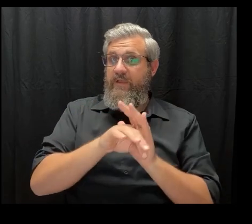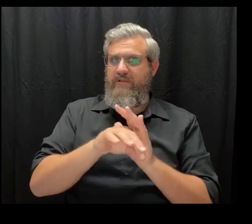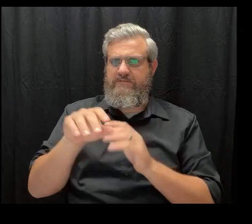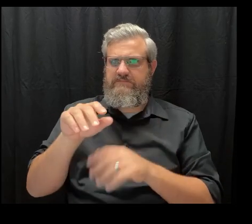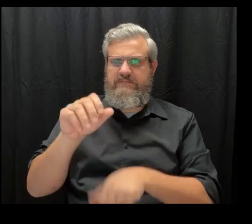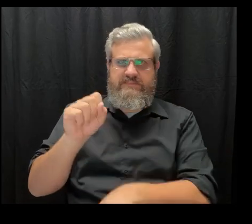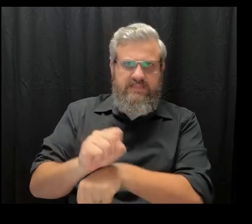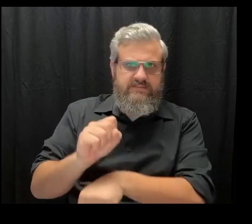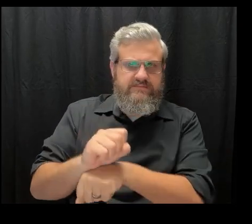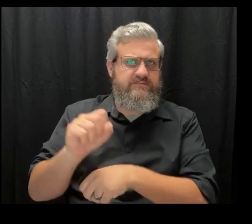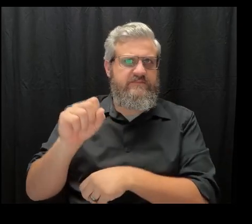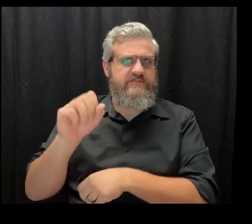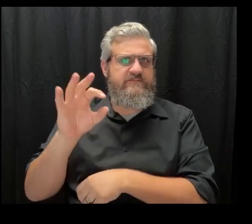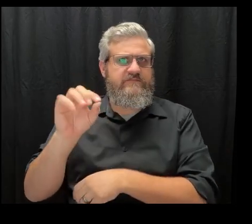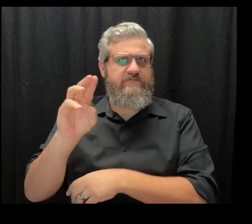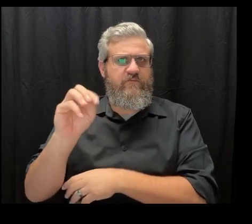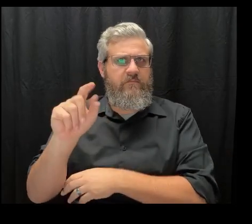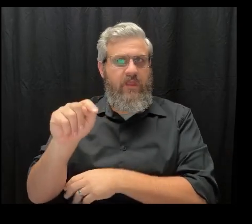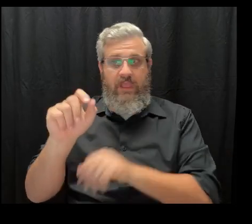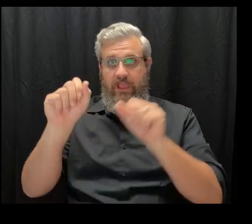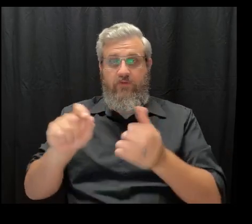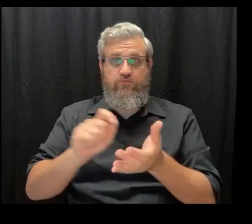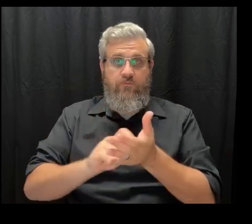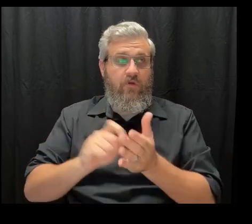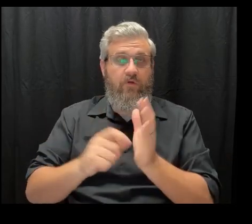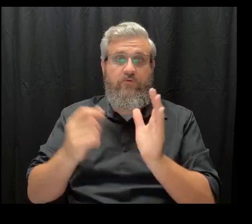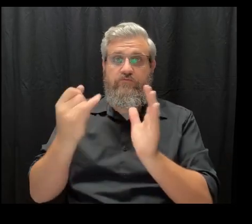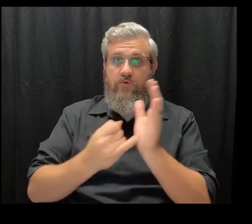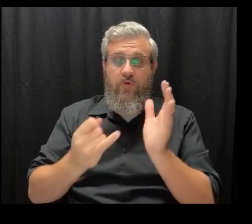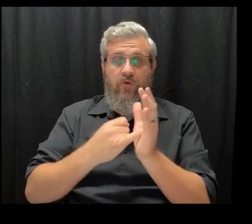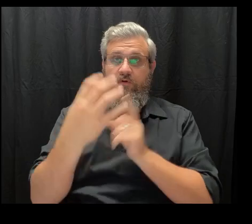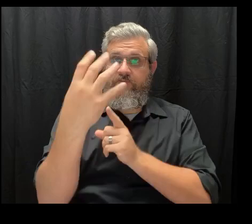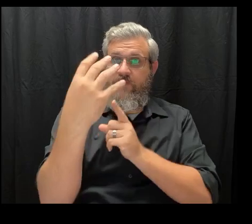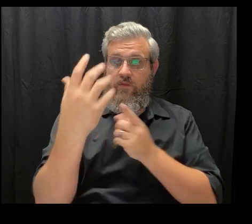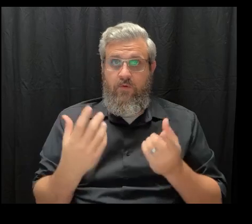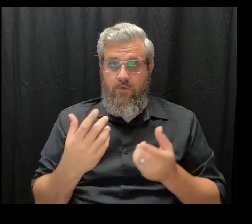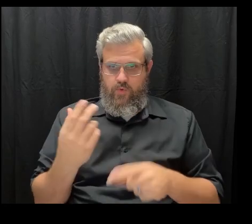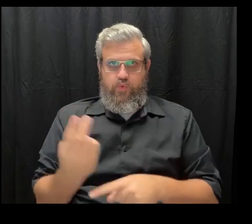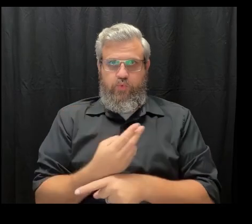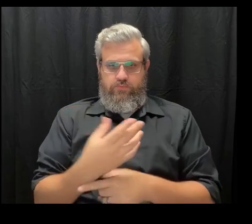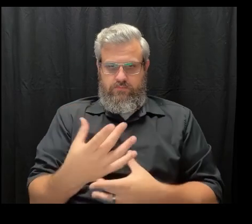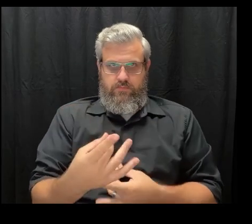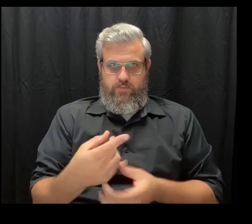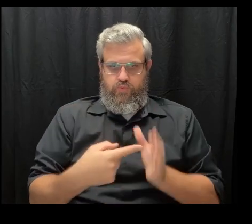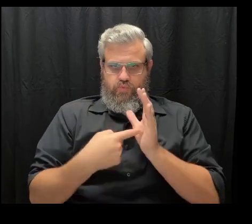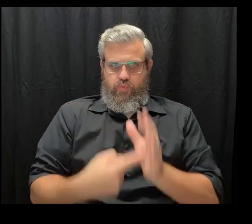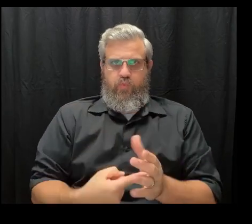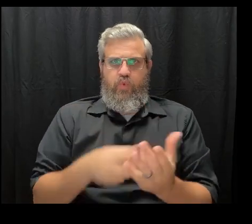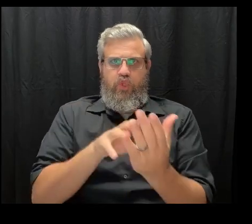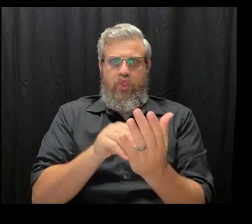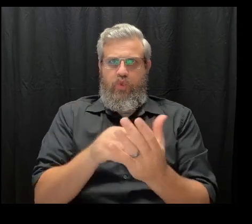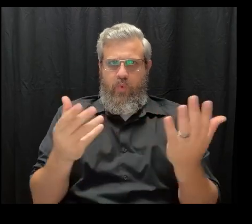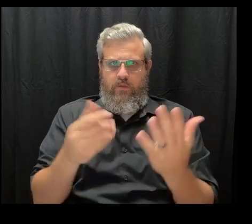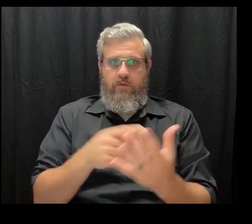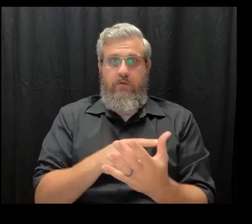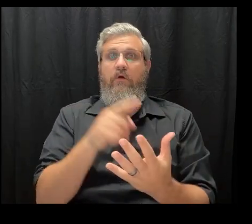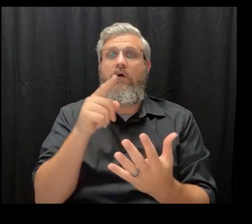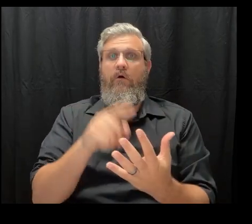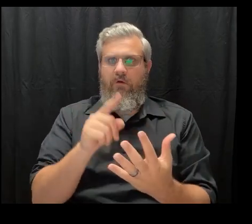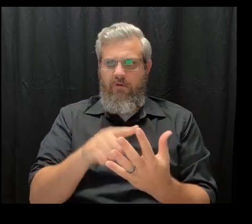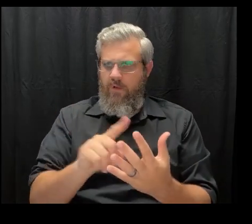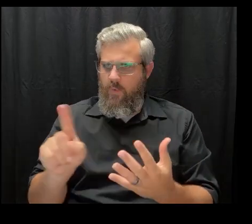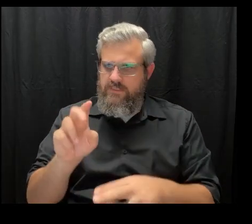to write, draw, record a video, or use a graphic organizer to show what they've learned. Choice of seating or